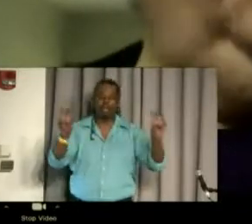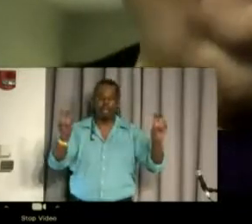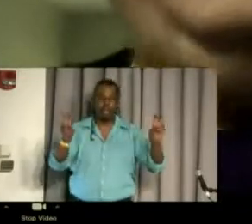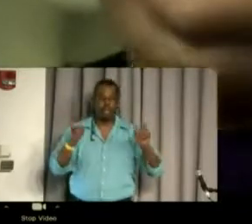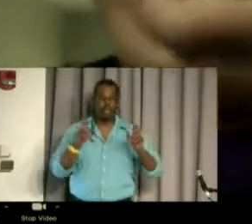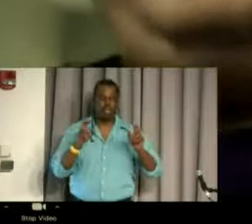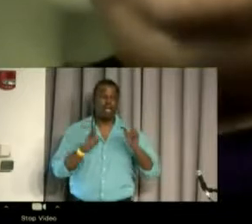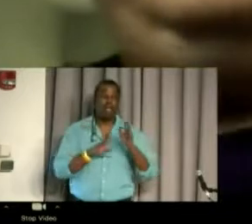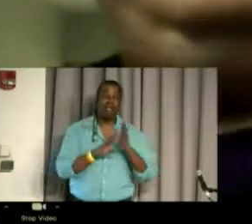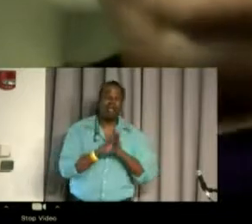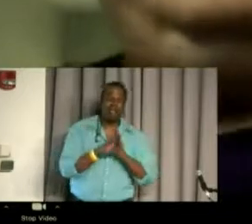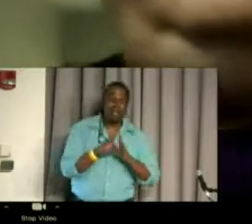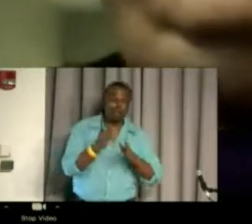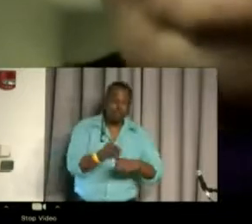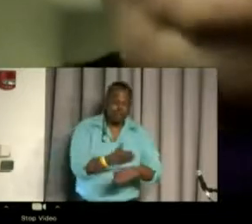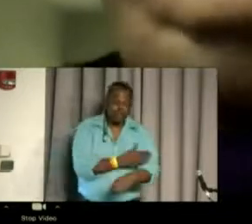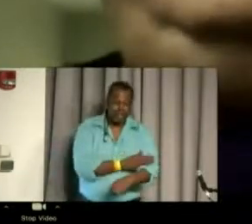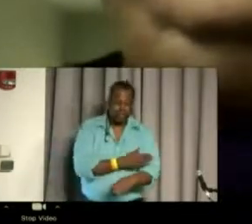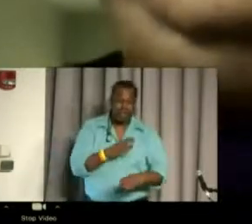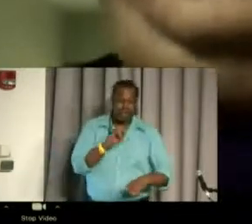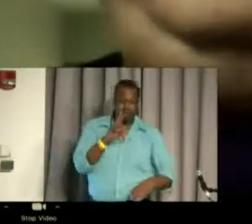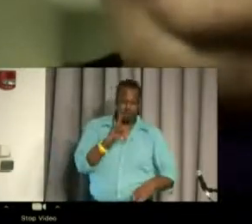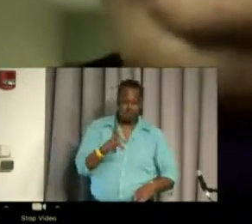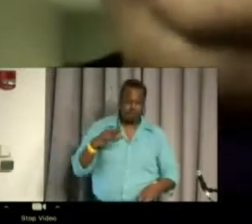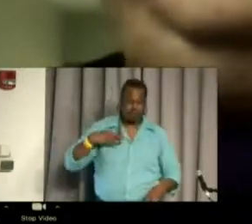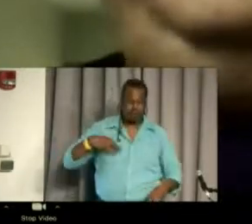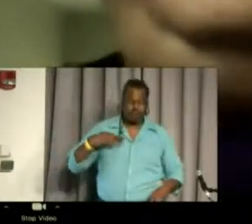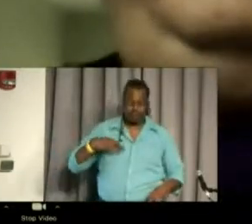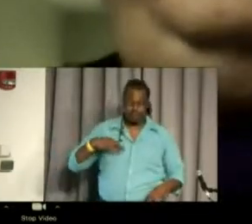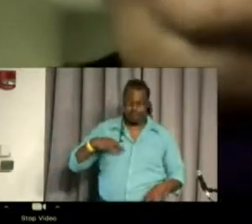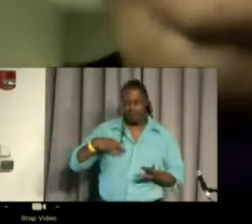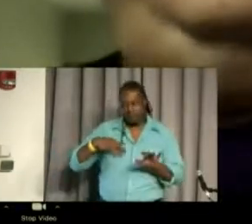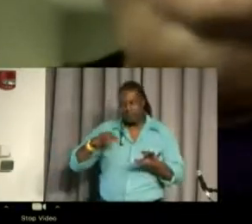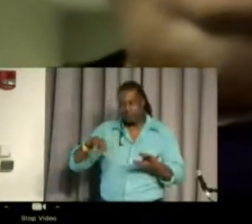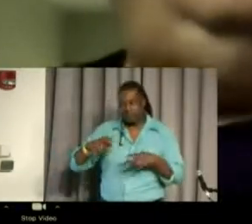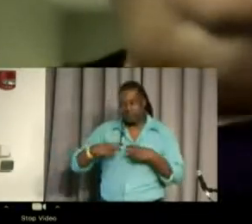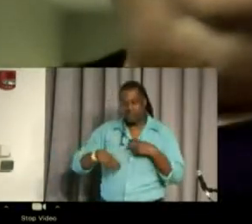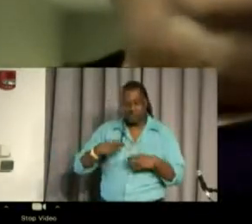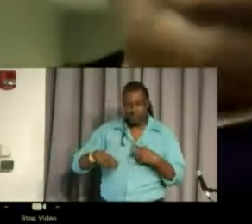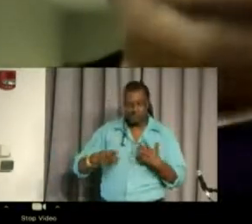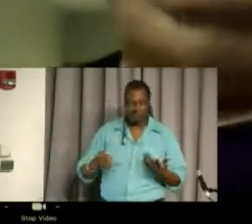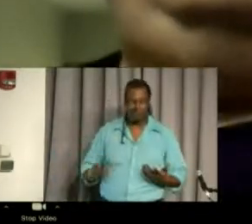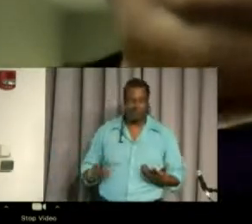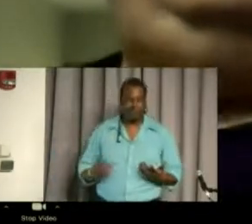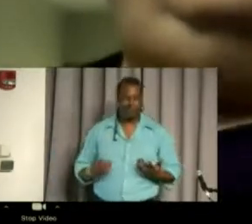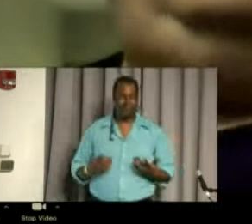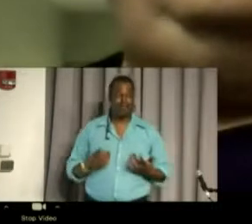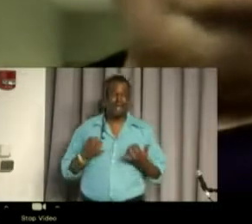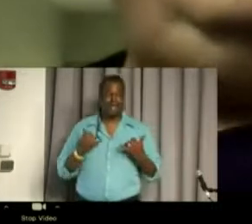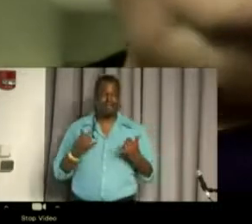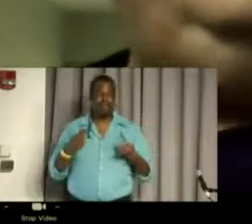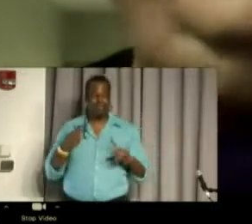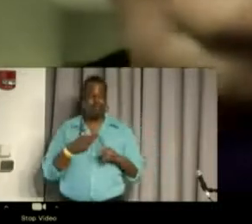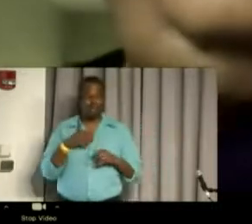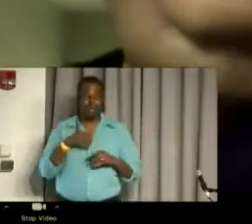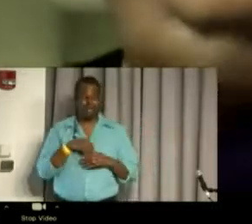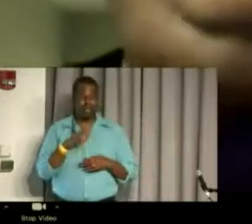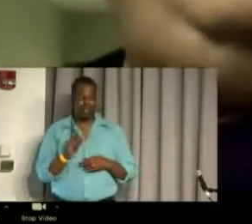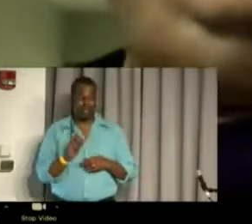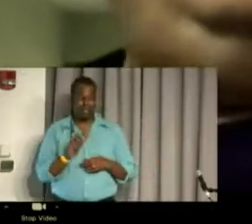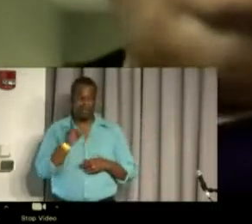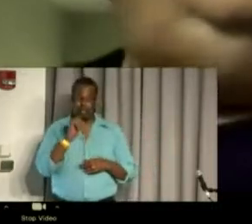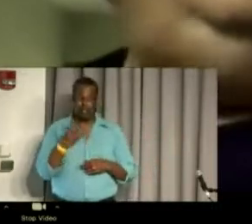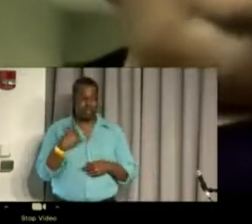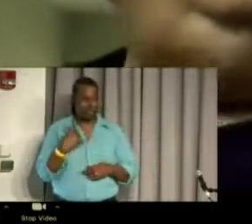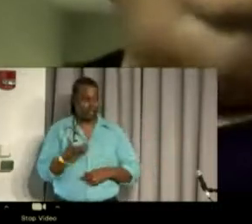increase corporate profits is a problem. We don't, at this point in the United States, have